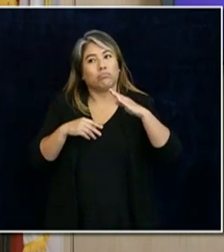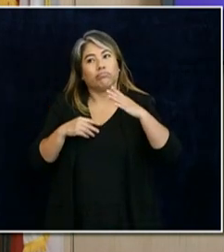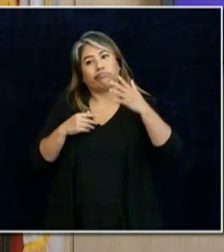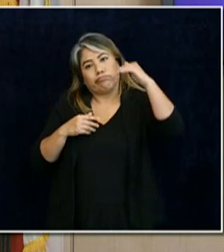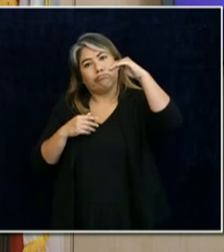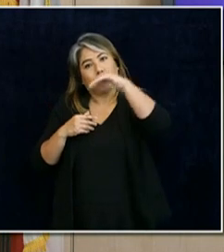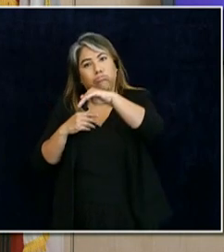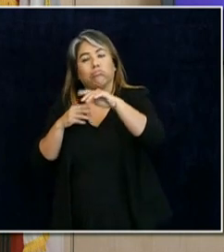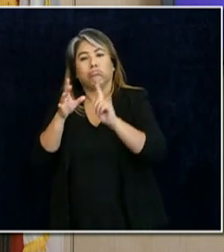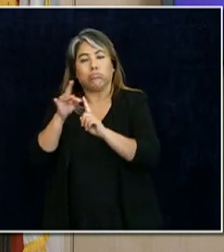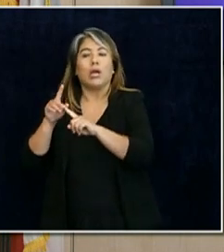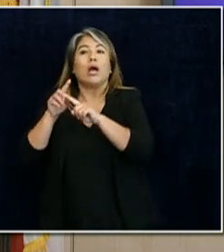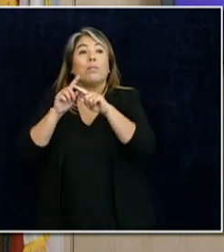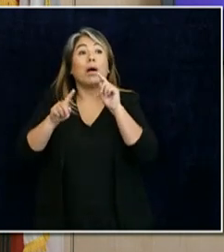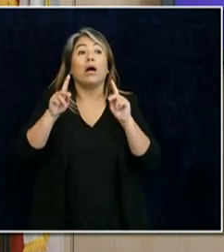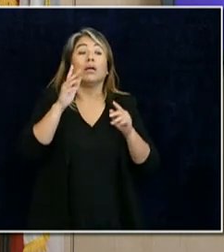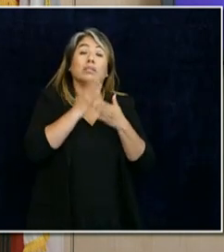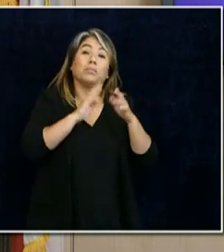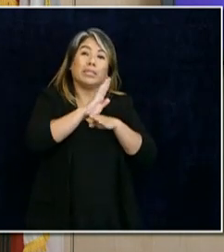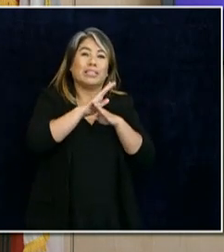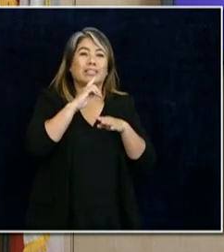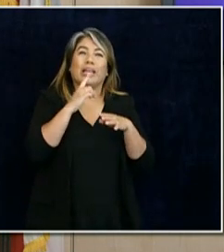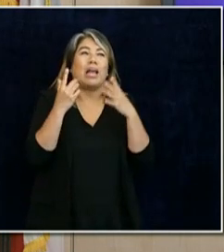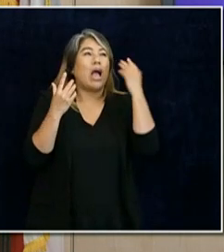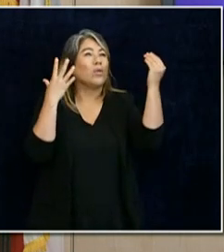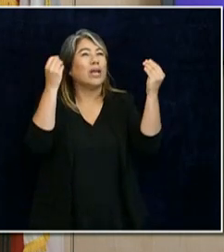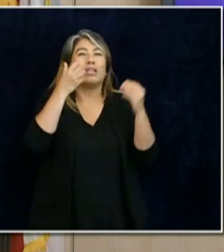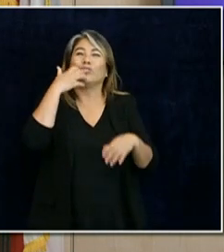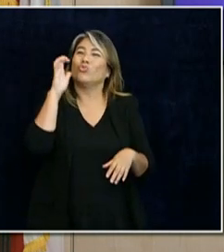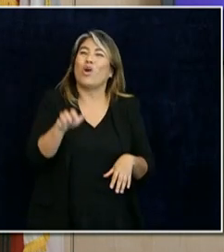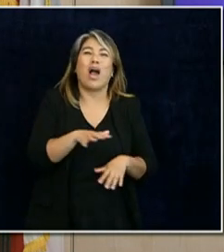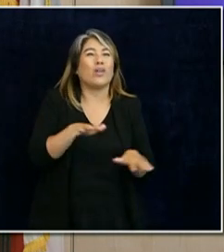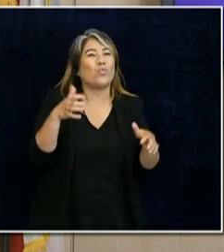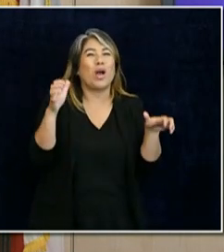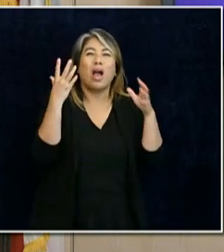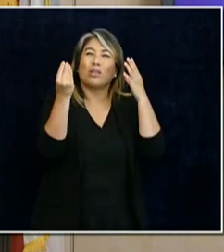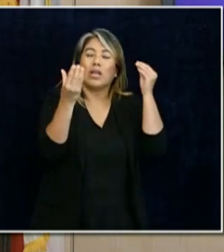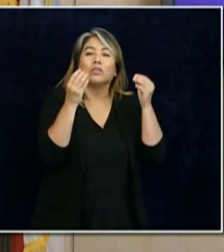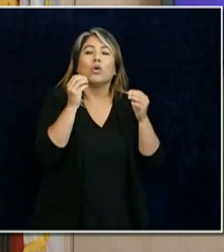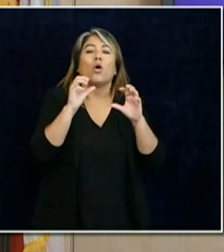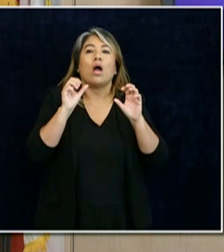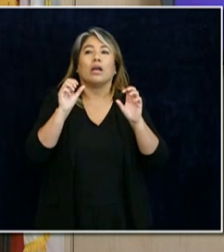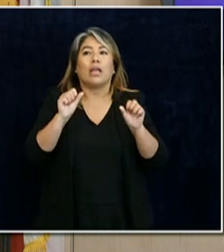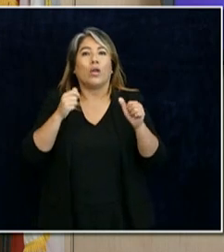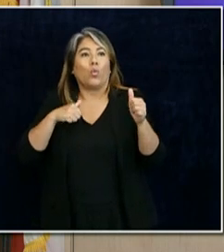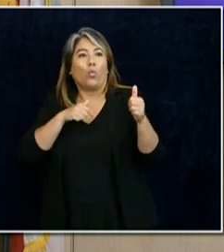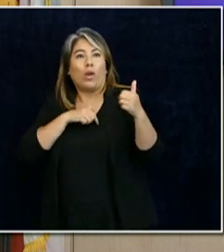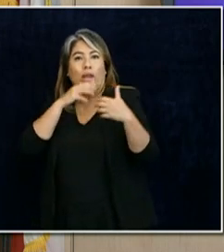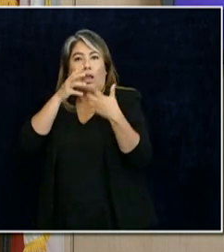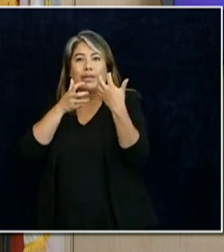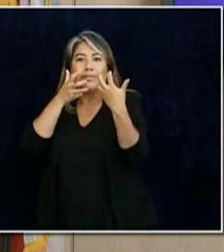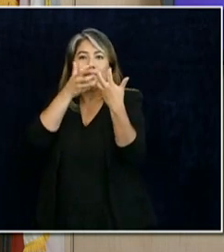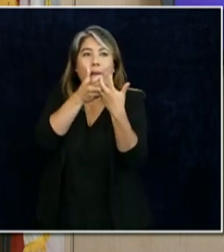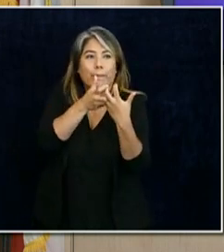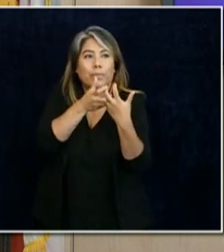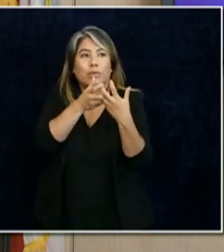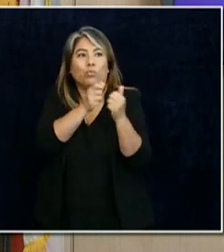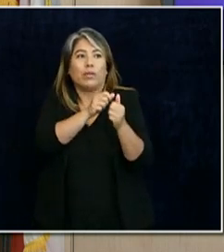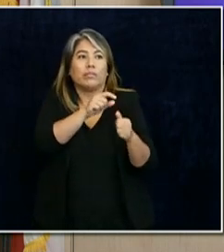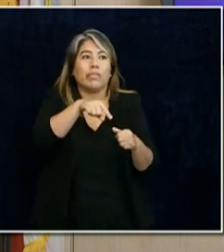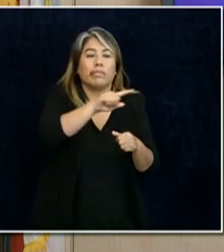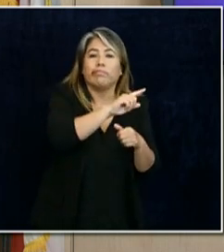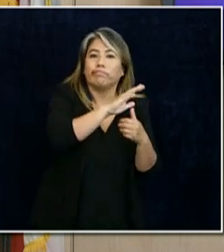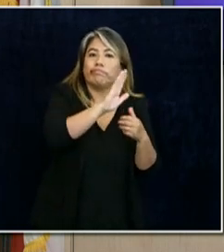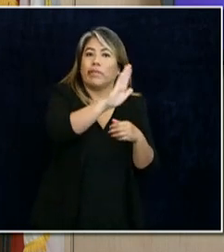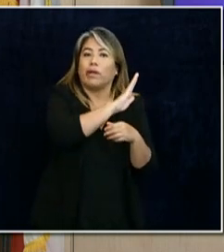have said moving outside, it's too hot right now. Is there a way we could see it adapt as this trend continues, as